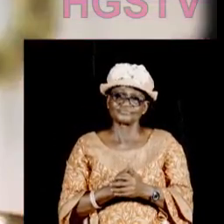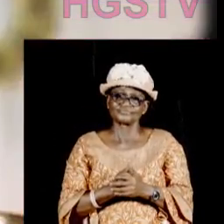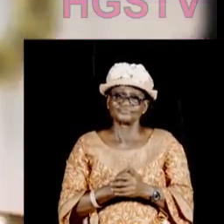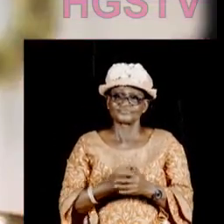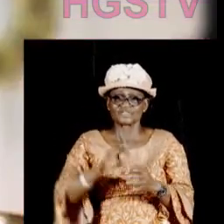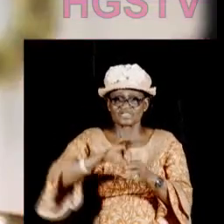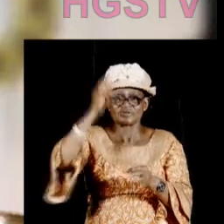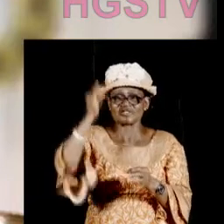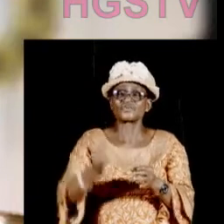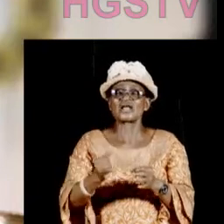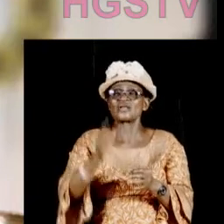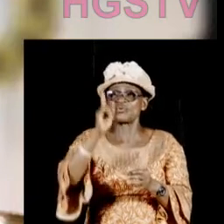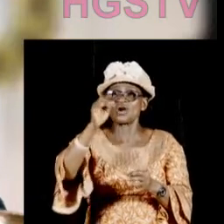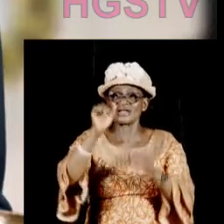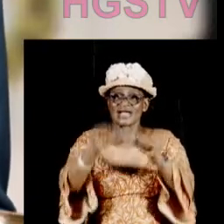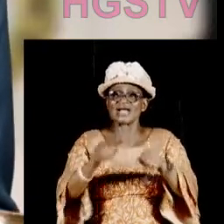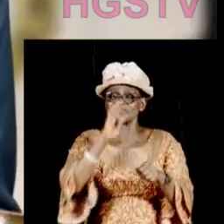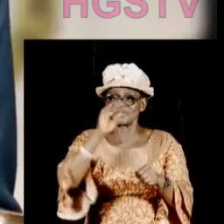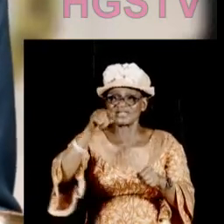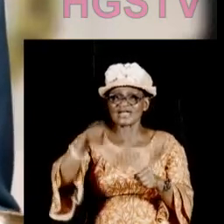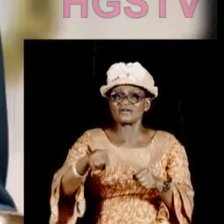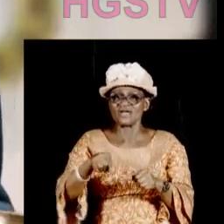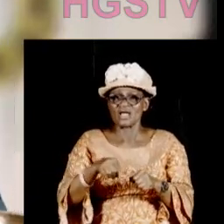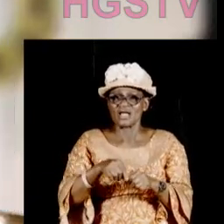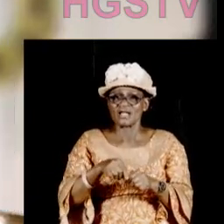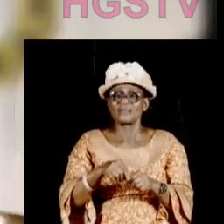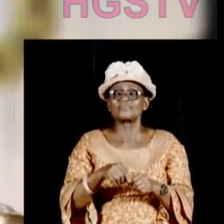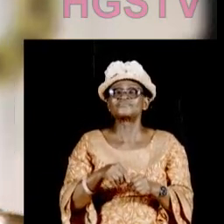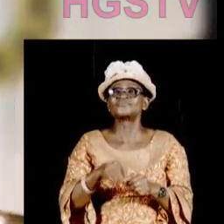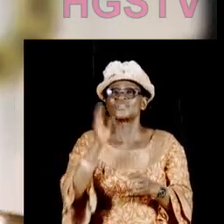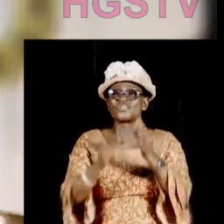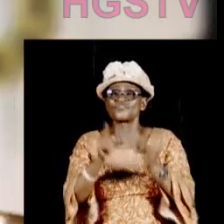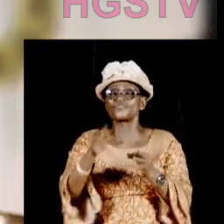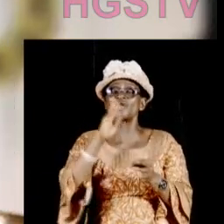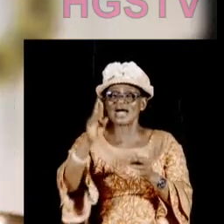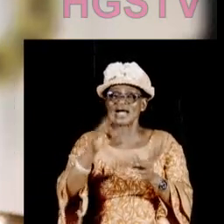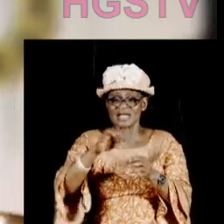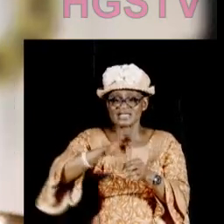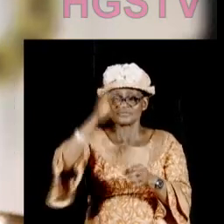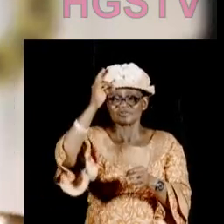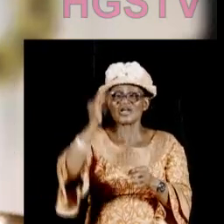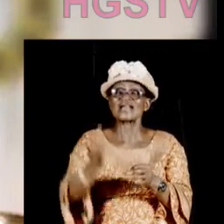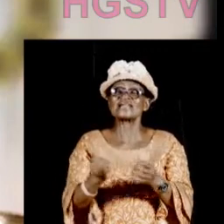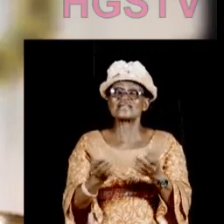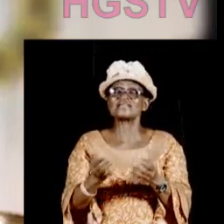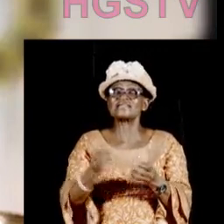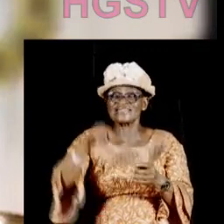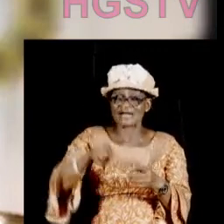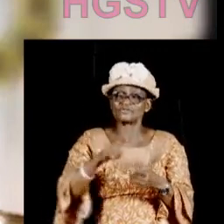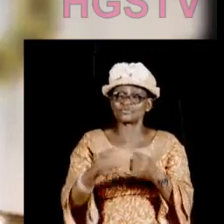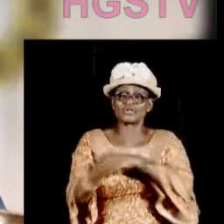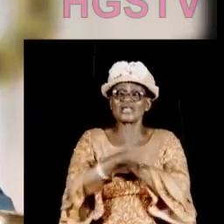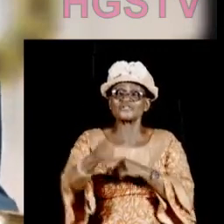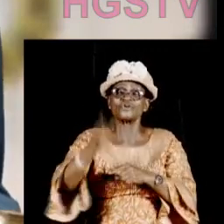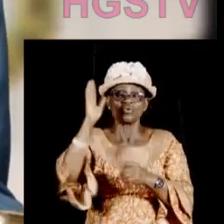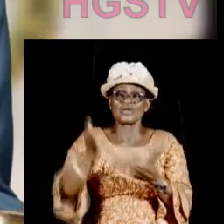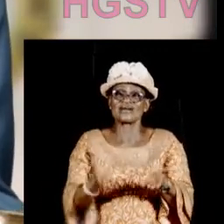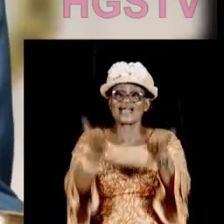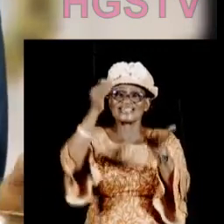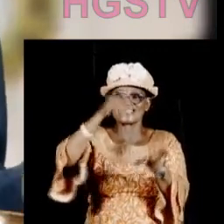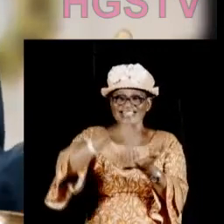Spiritually, one can be down. But if you are spiritually down today, you will rise again. Amen. In Mark